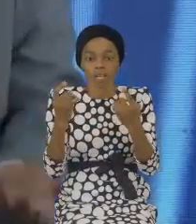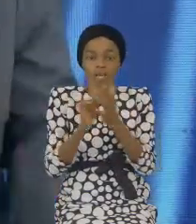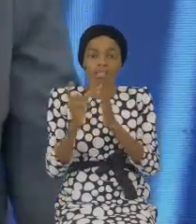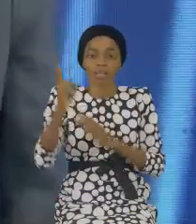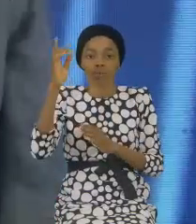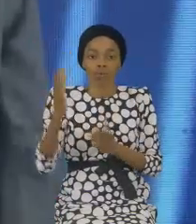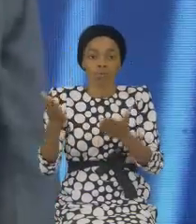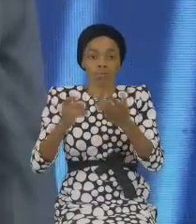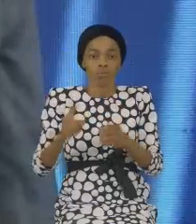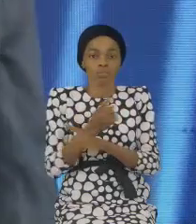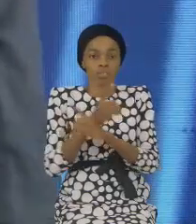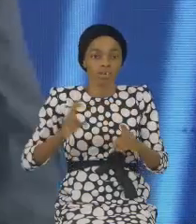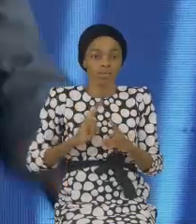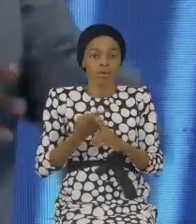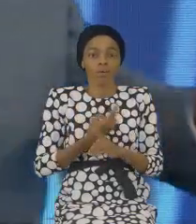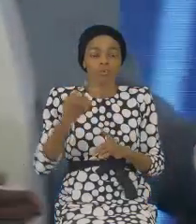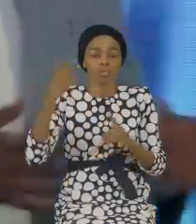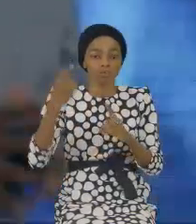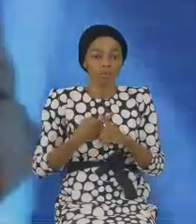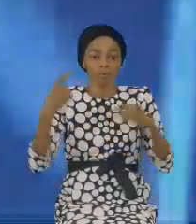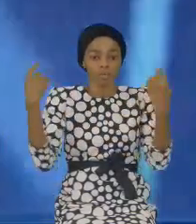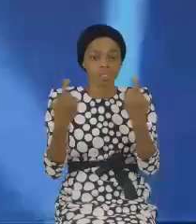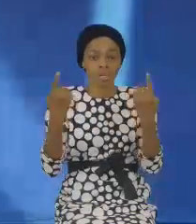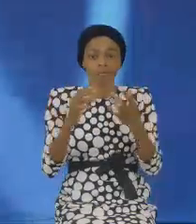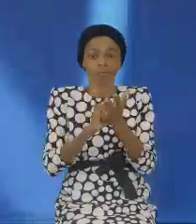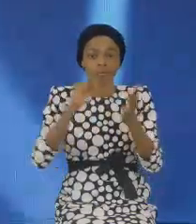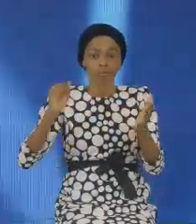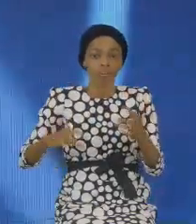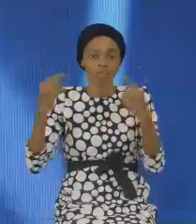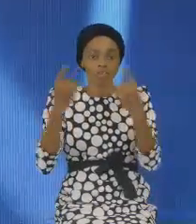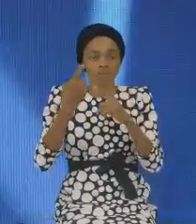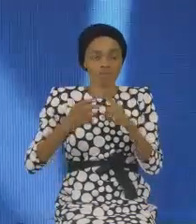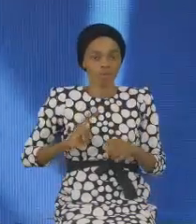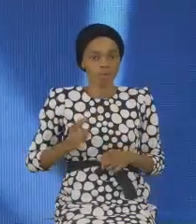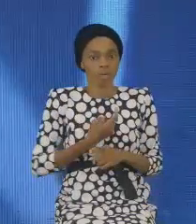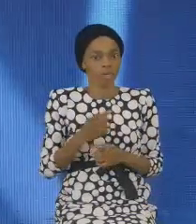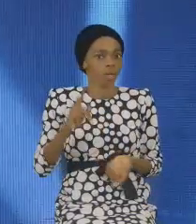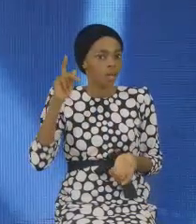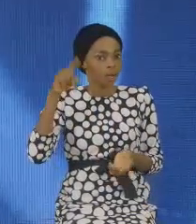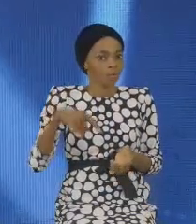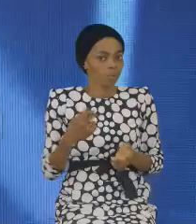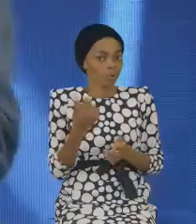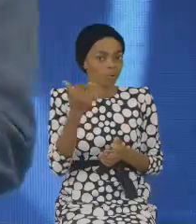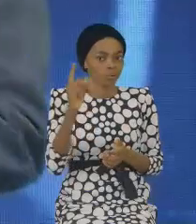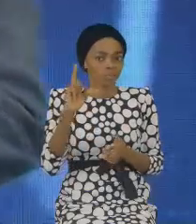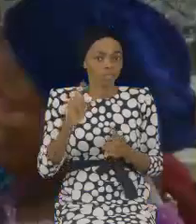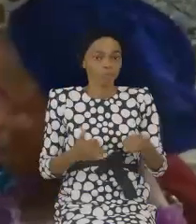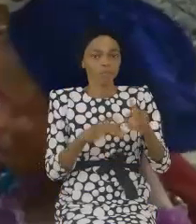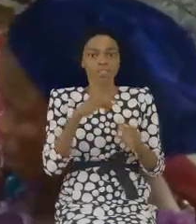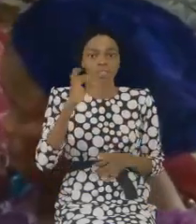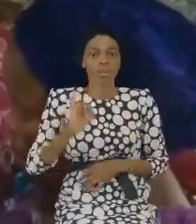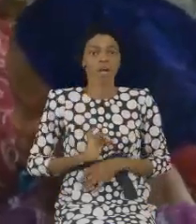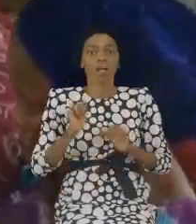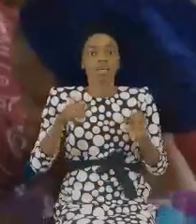sin and take sin away from us. Paul the Apostle said, now I can relax. Now I can say, I am pure from